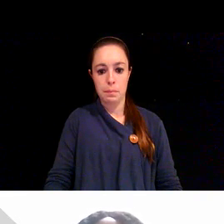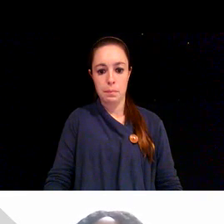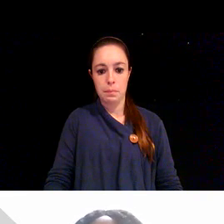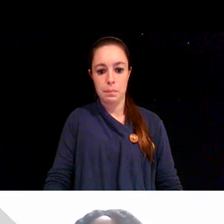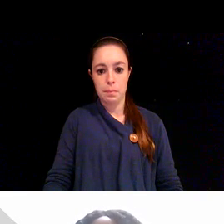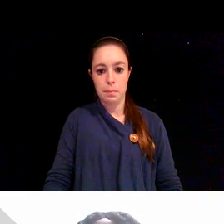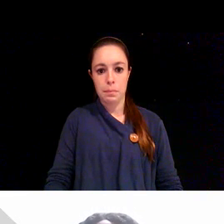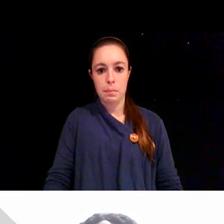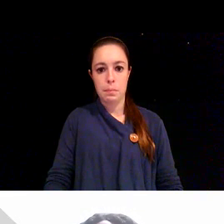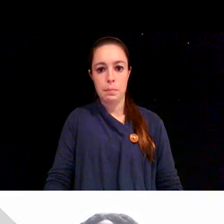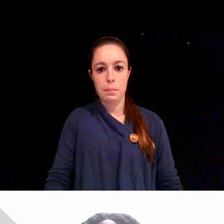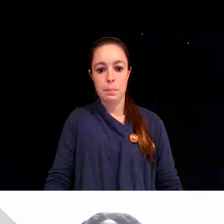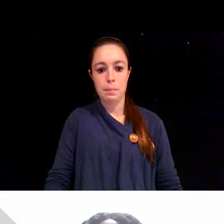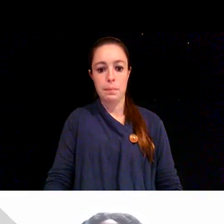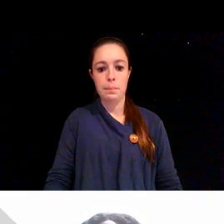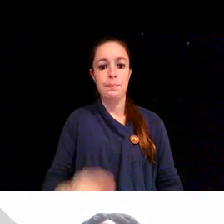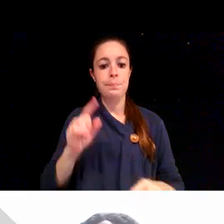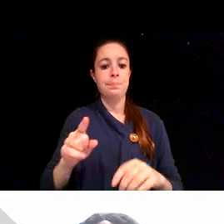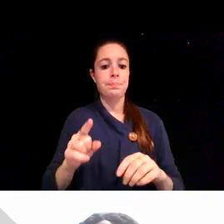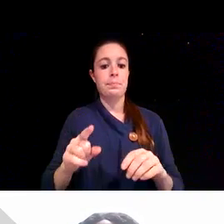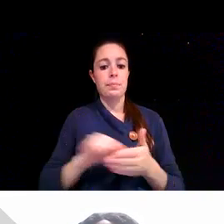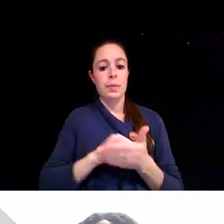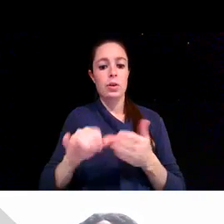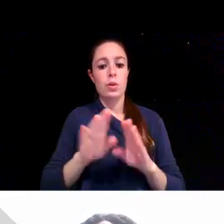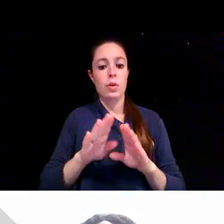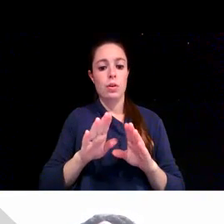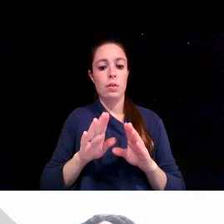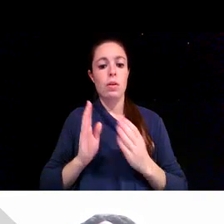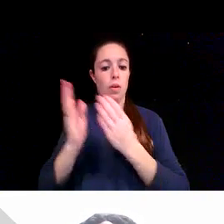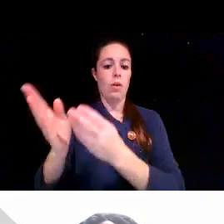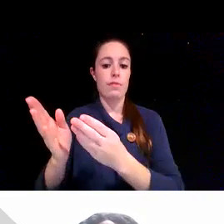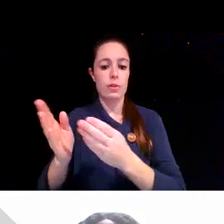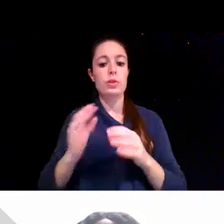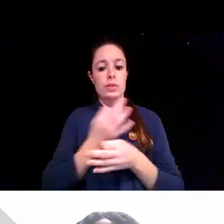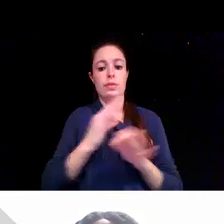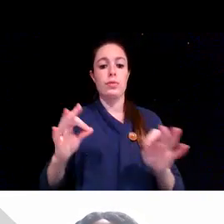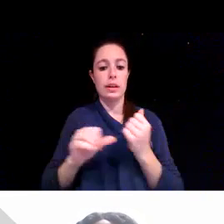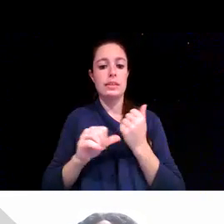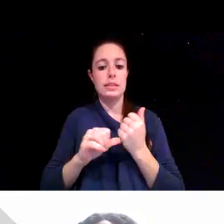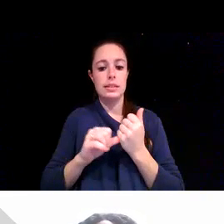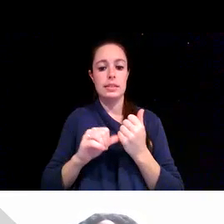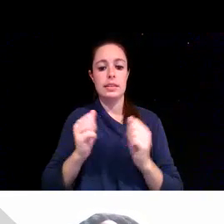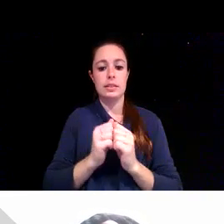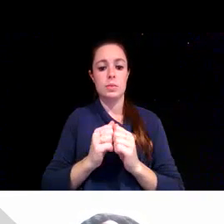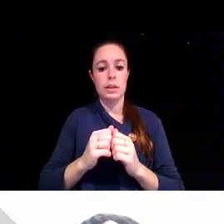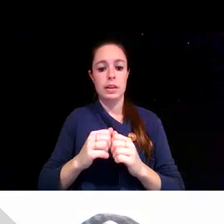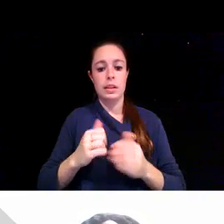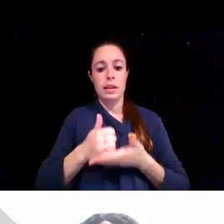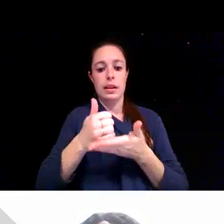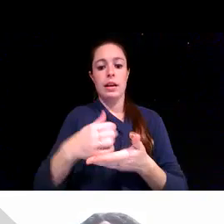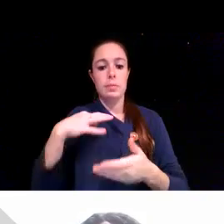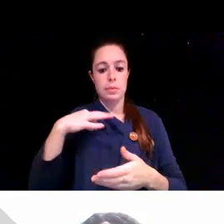offers free assistance with the New York State of Health application and enrollment under